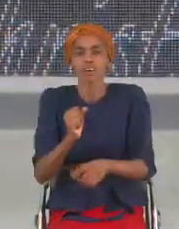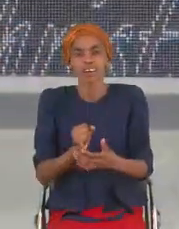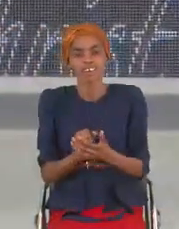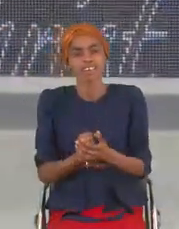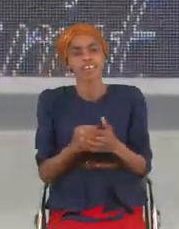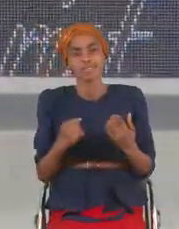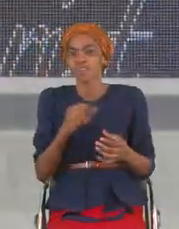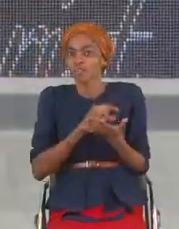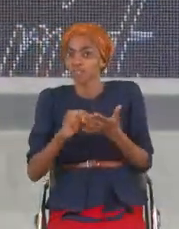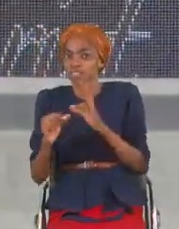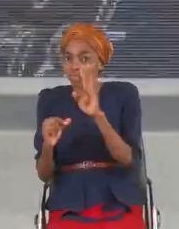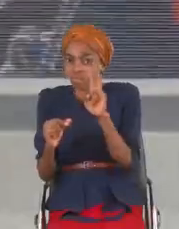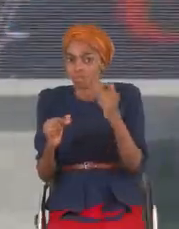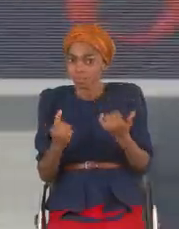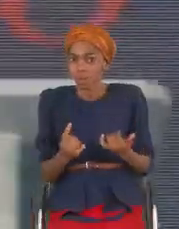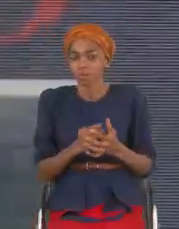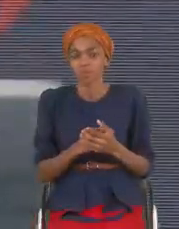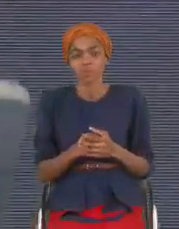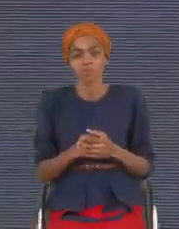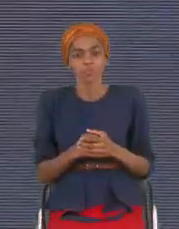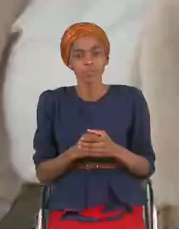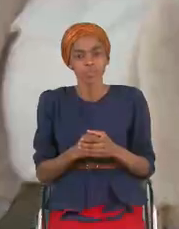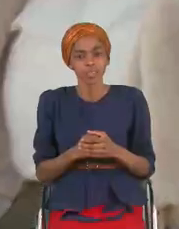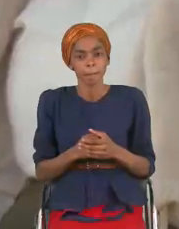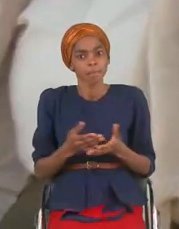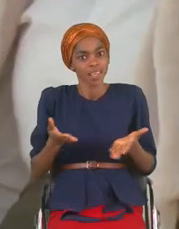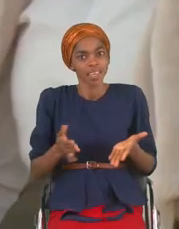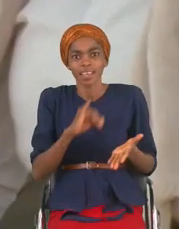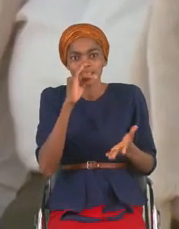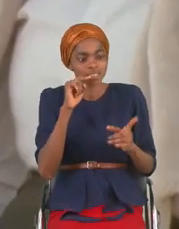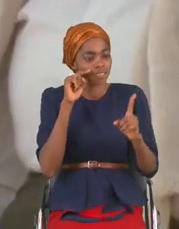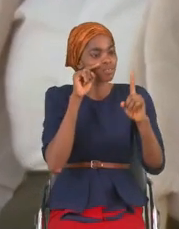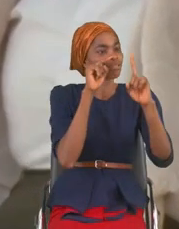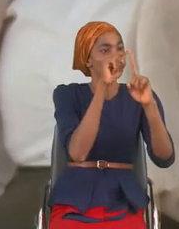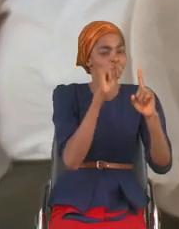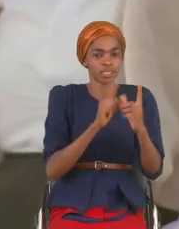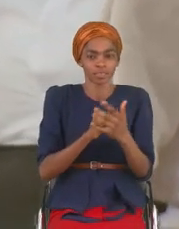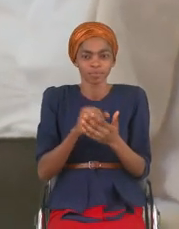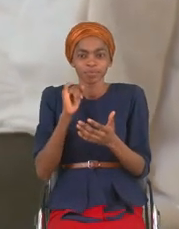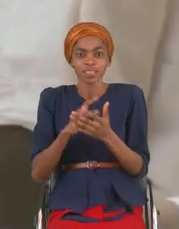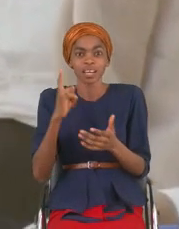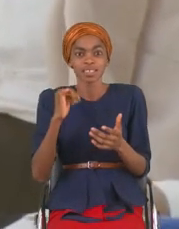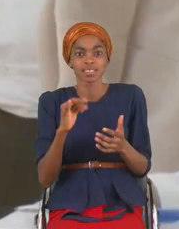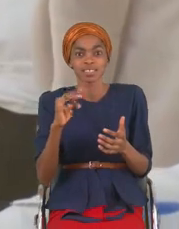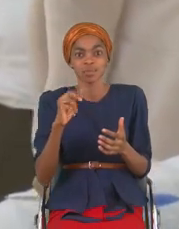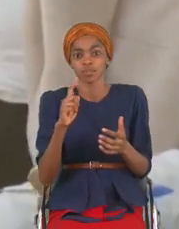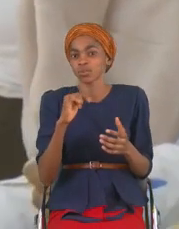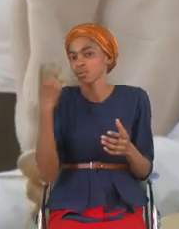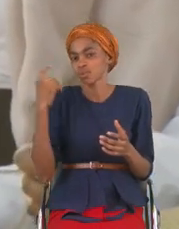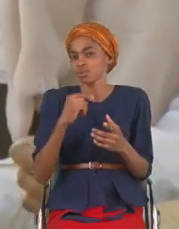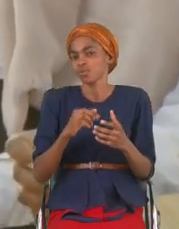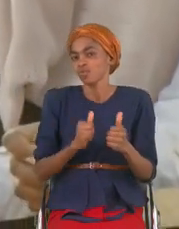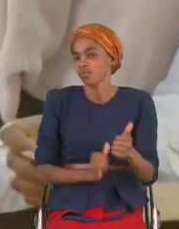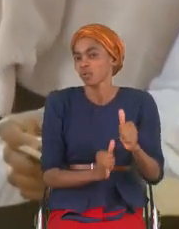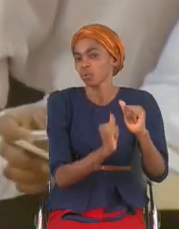at verse 2 now. Here was the pursuit that Timothy was to follow. And